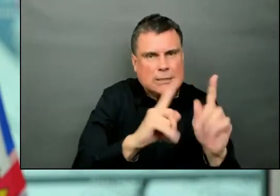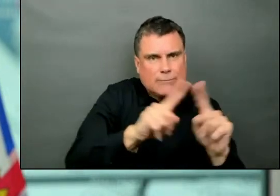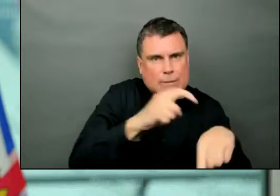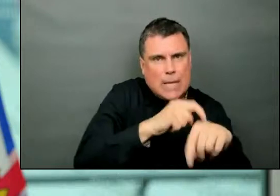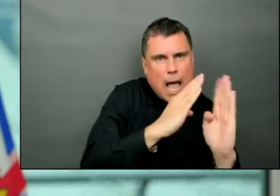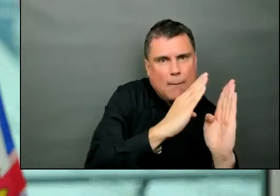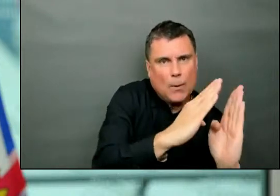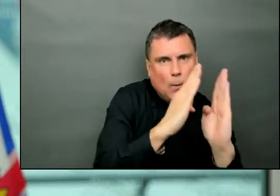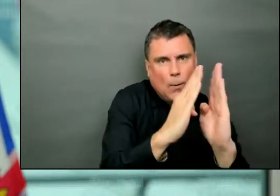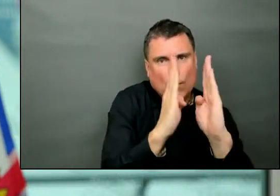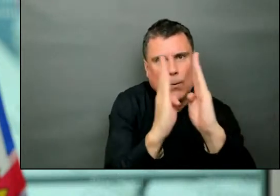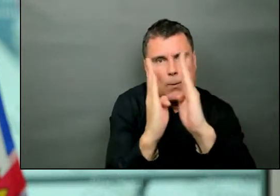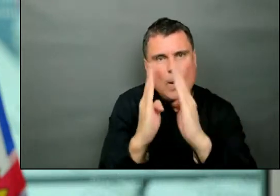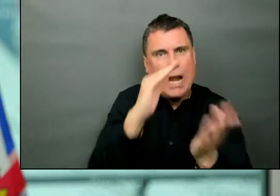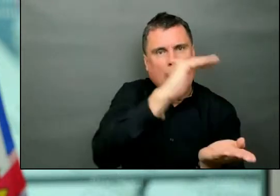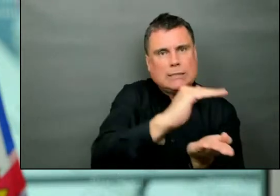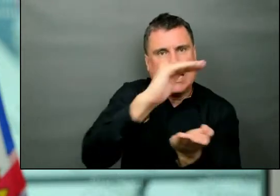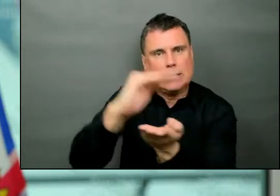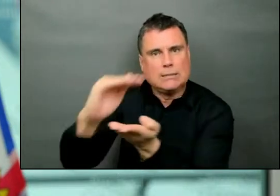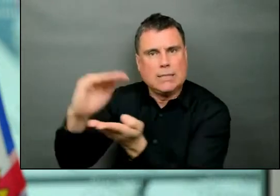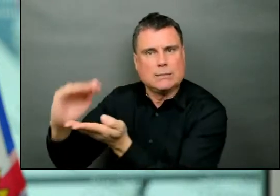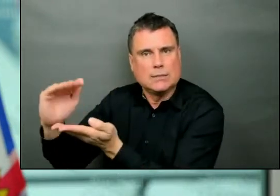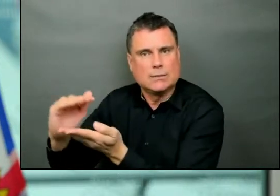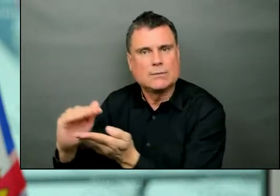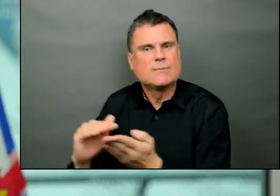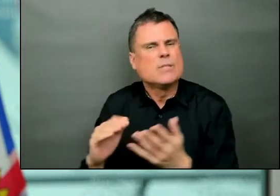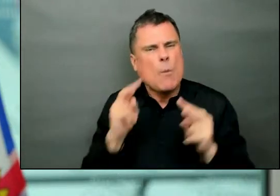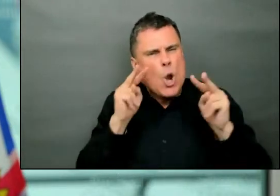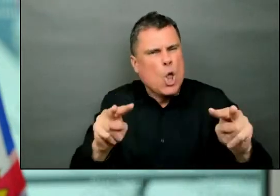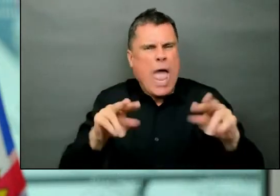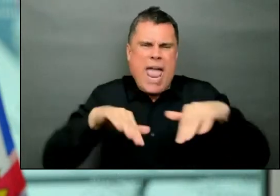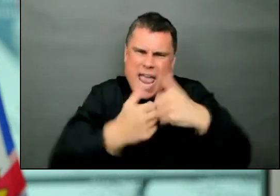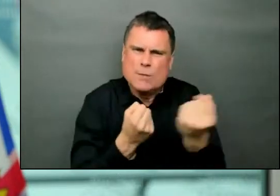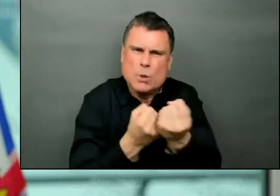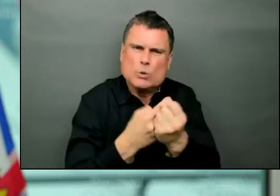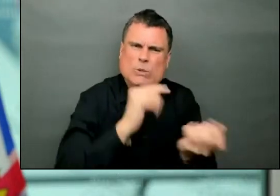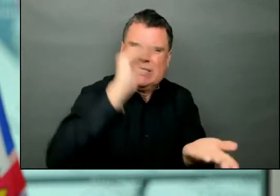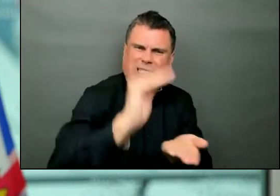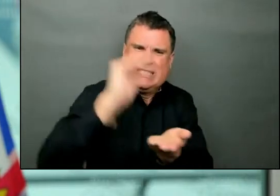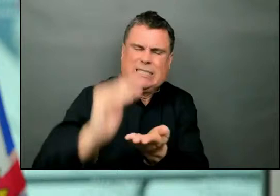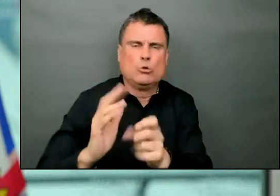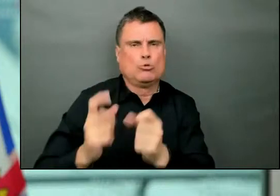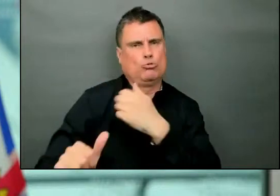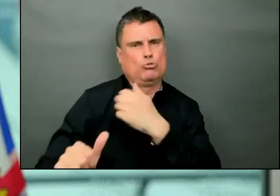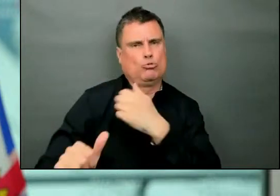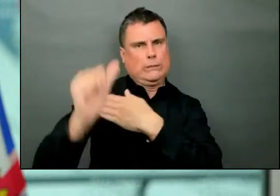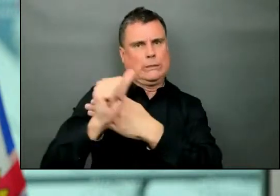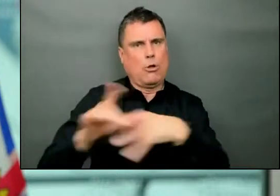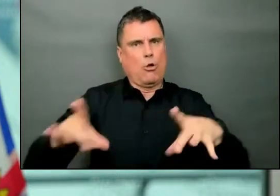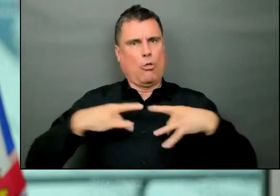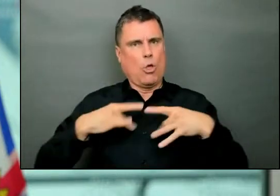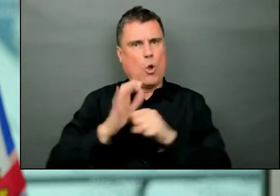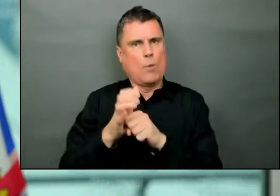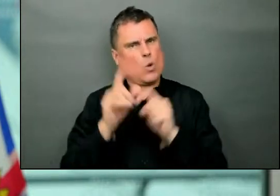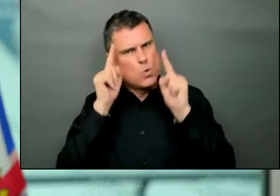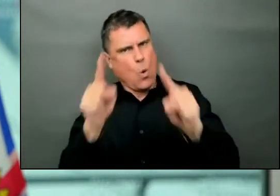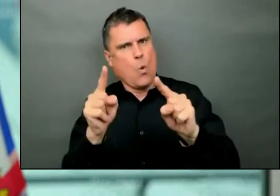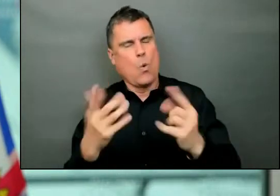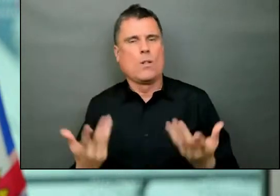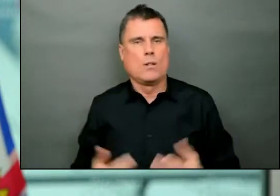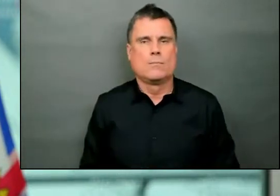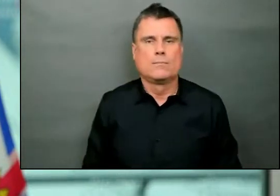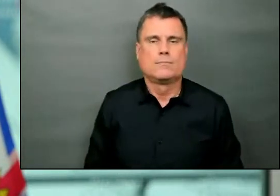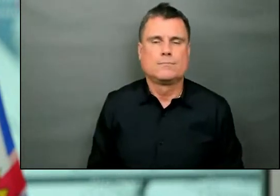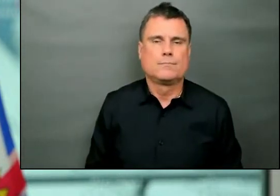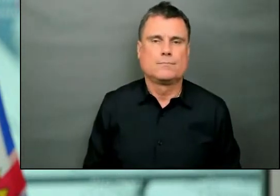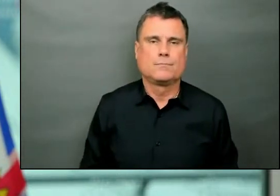Christine, do you have a follow-up? Yes, please. We know that the elderly and long-term care have accounted for the majority of deaths over the